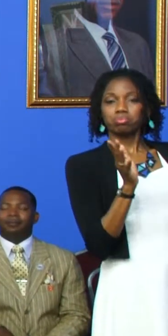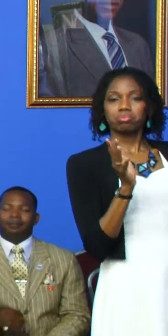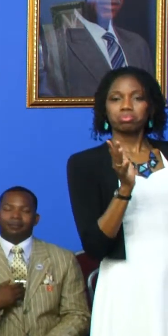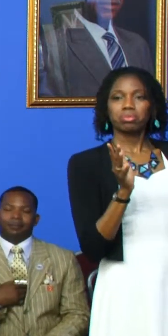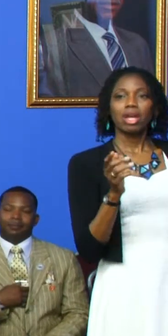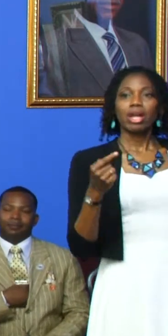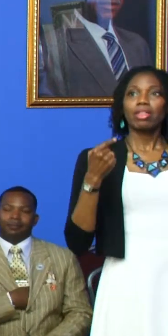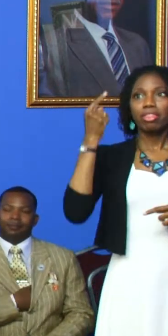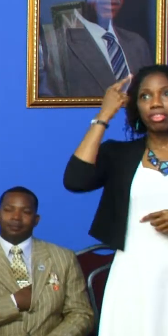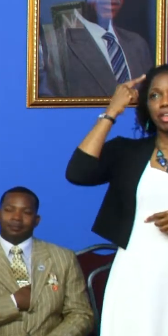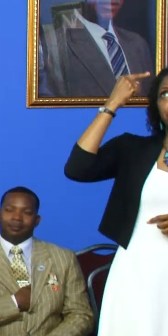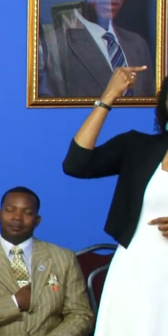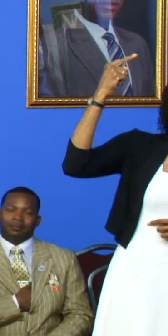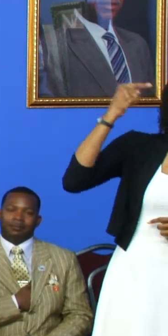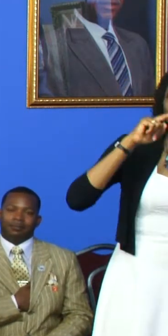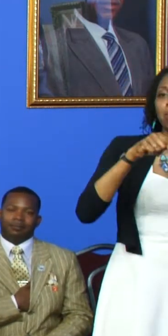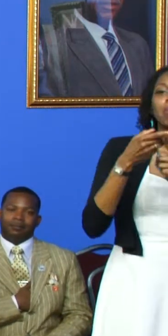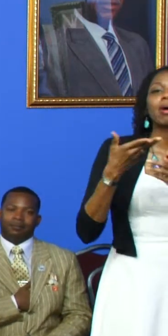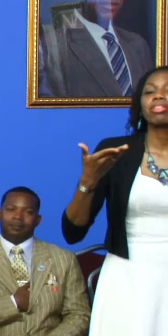hallucinatory guy.